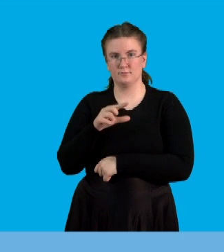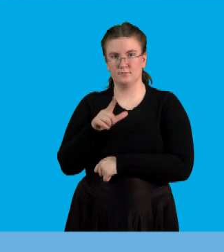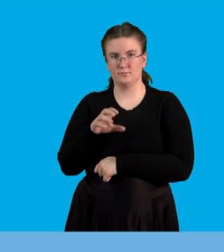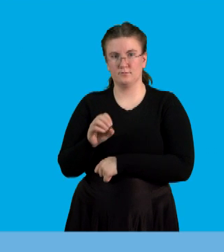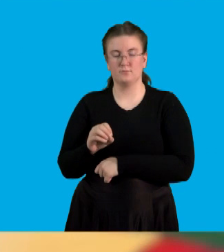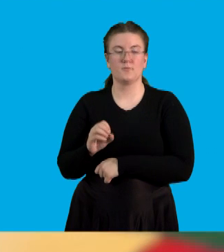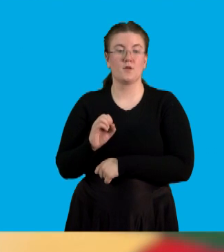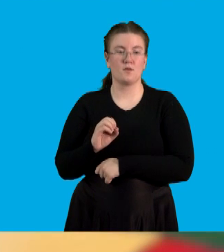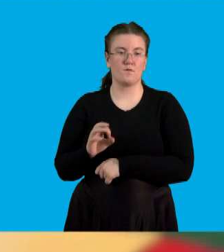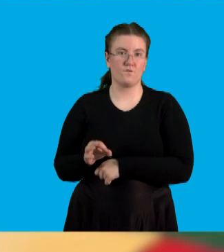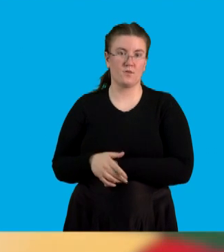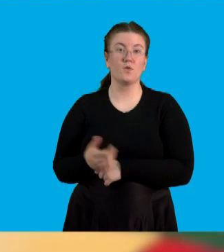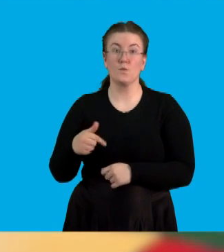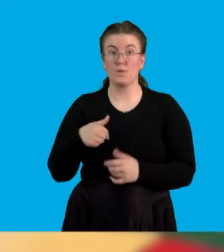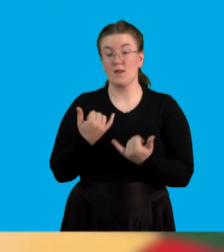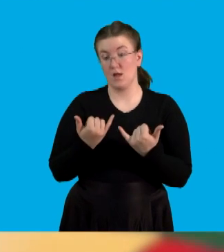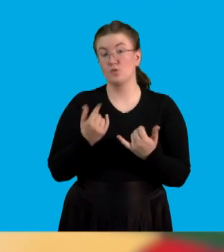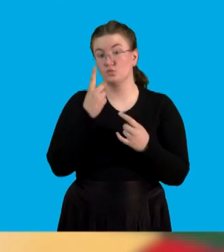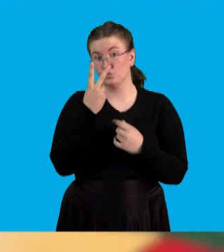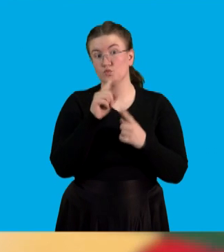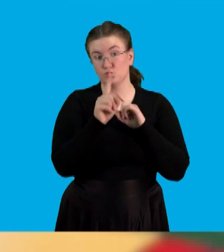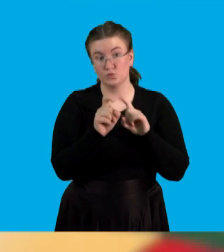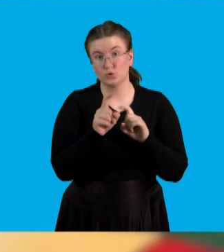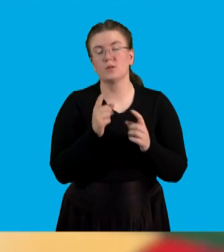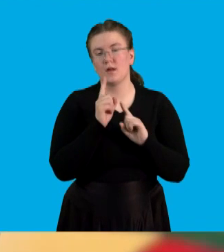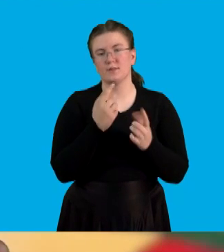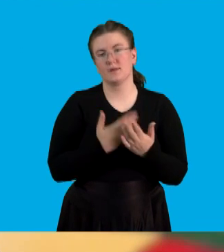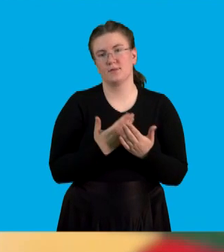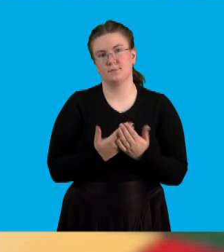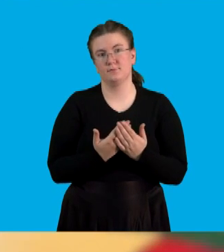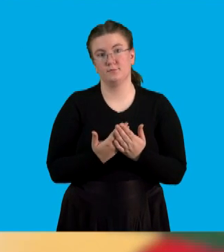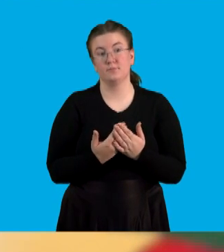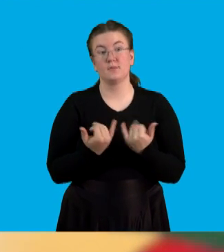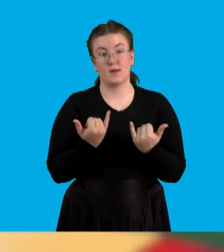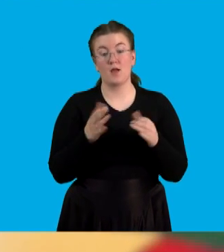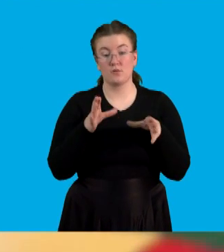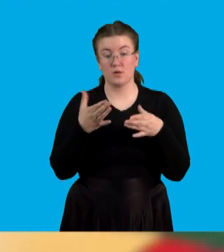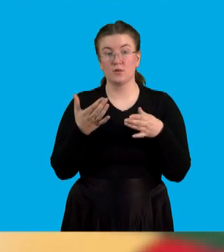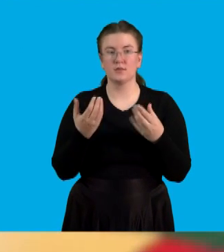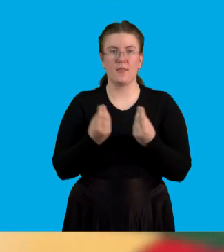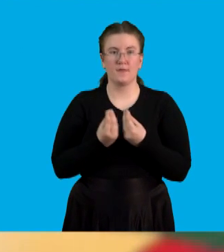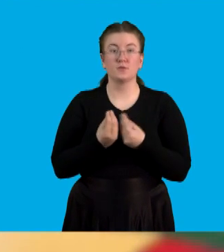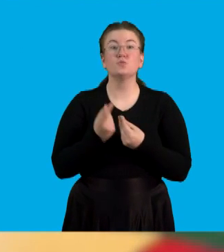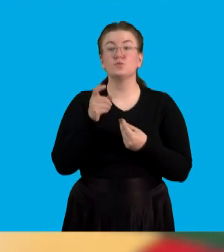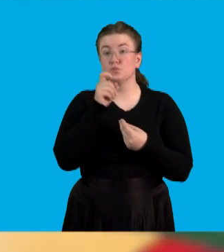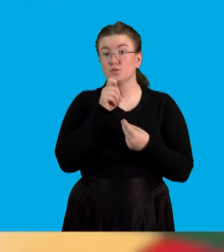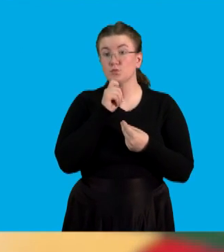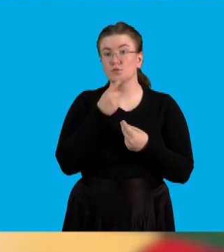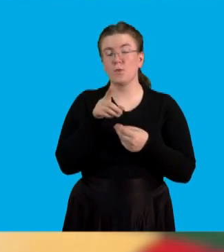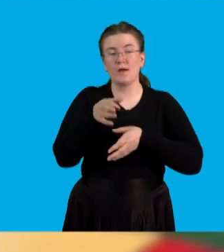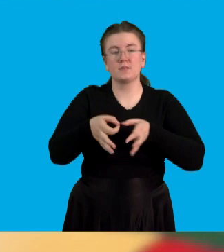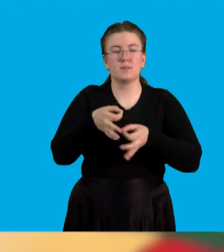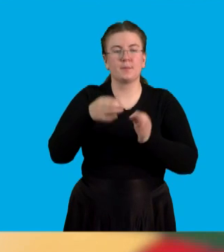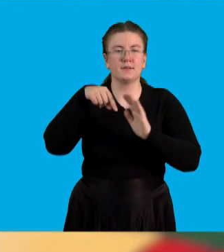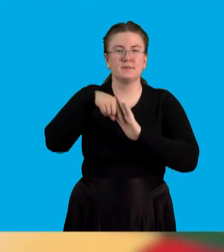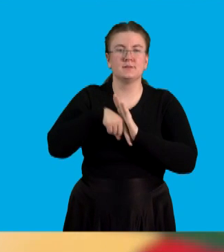what we know, we were able to answer these two questions that we were given. So throughout this lesson, there are certain words